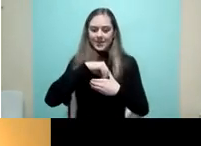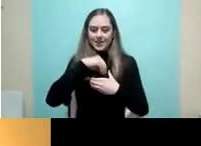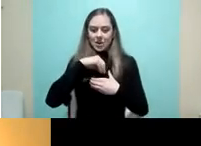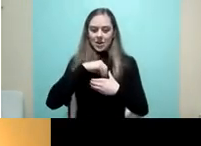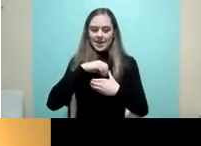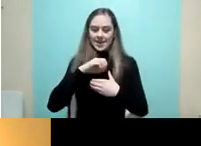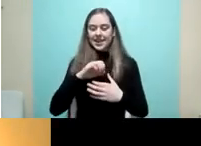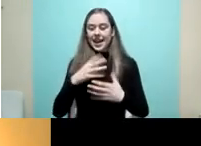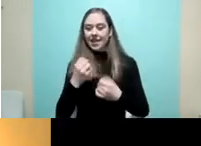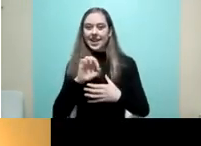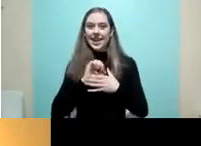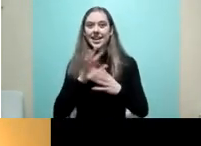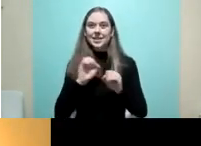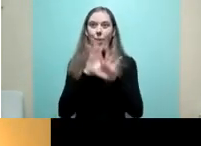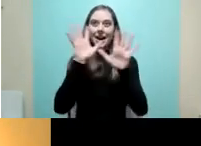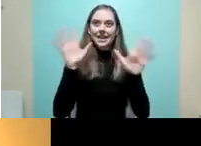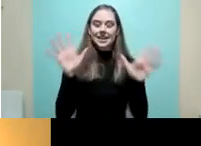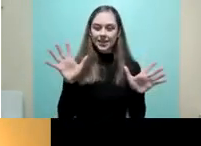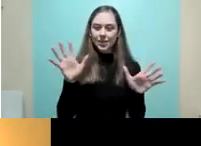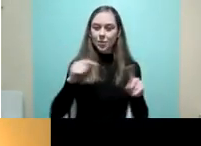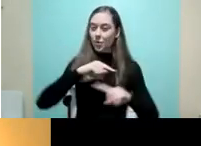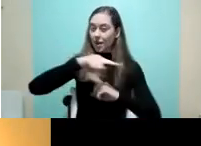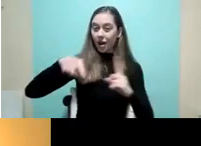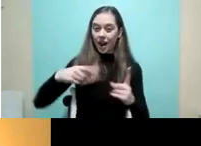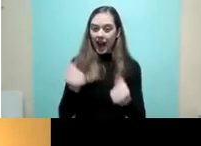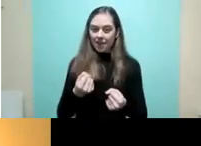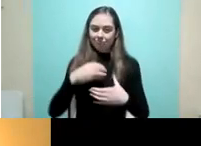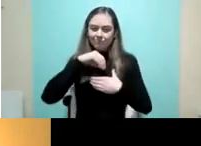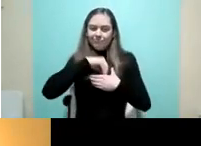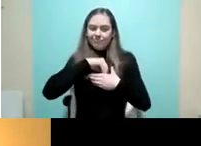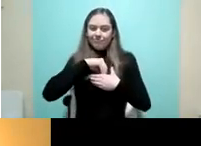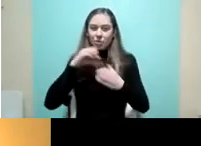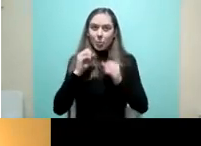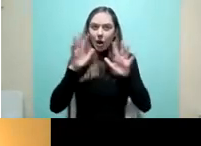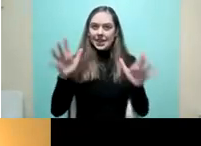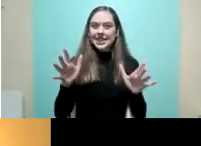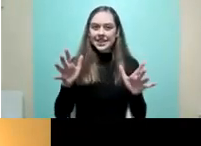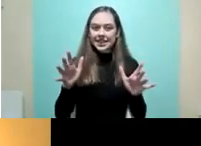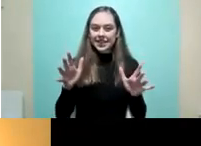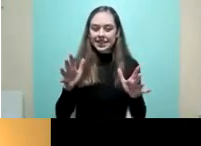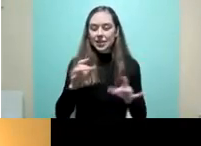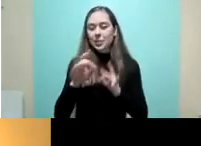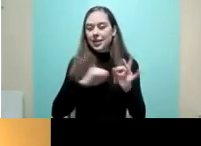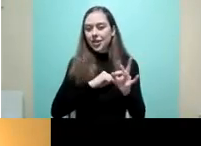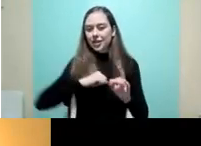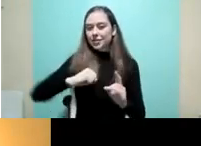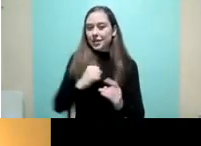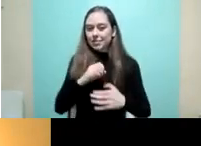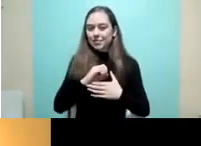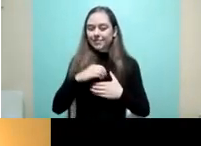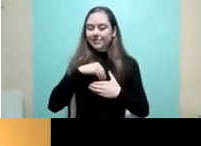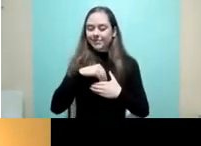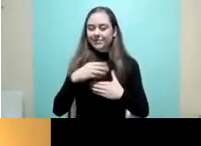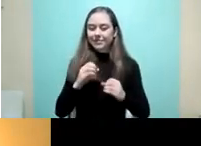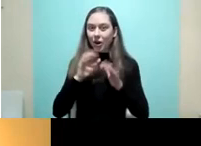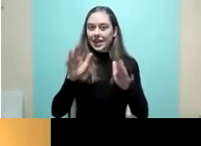light shining brightly. Okay, we all have that bulb inside of us. Keep it shining brightly. And the last one is